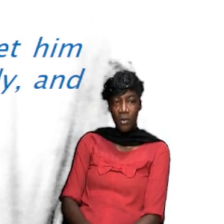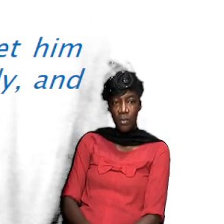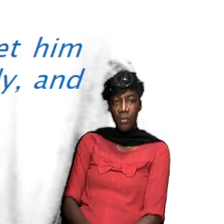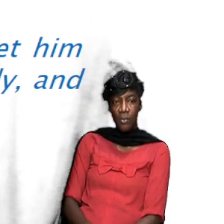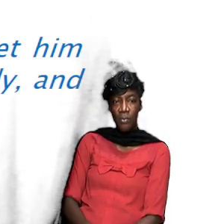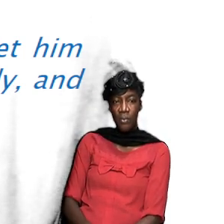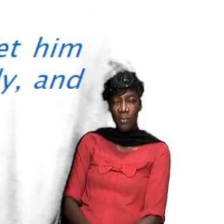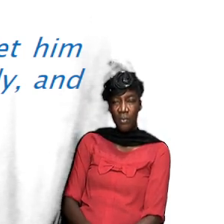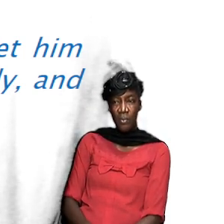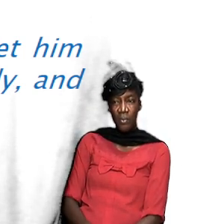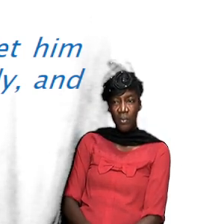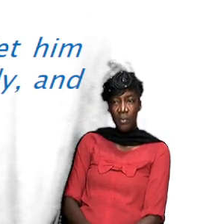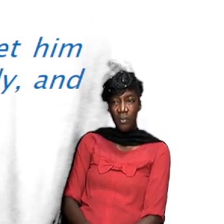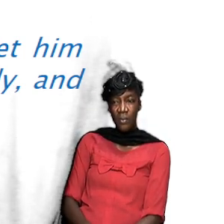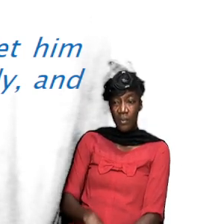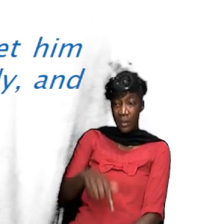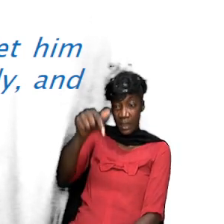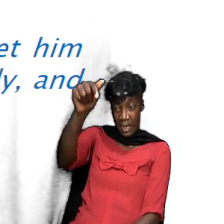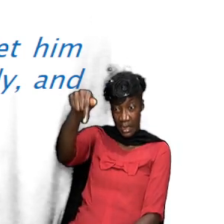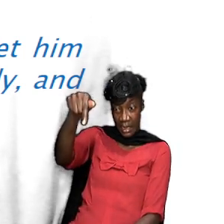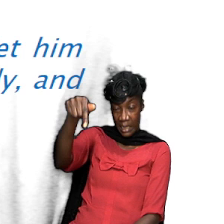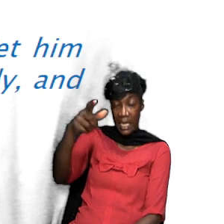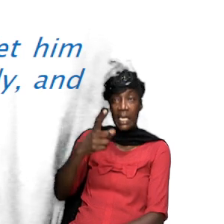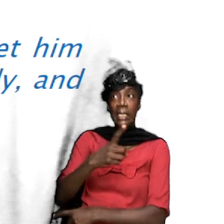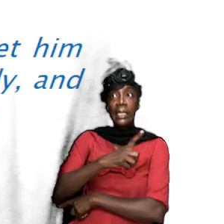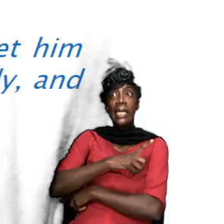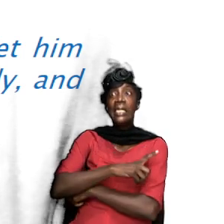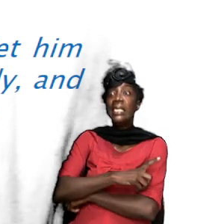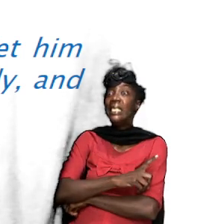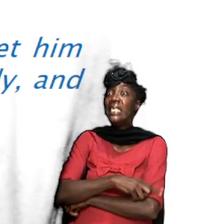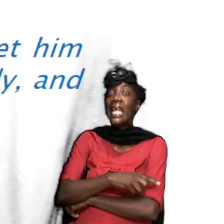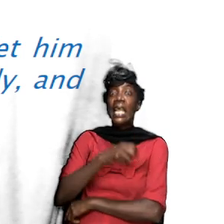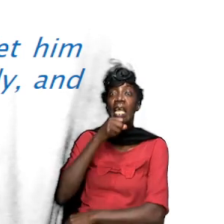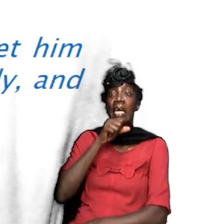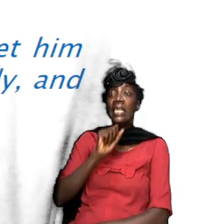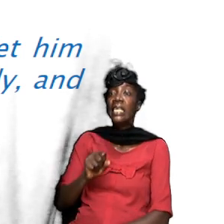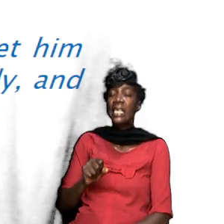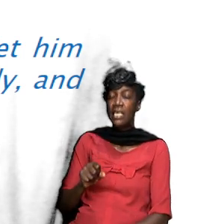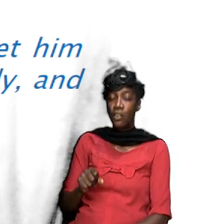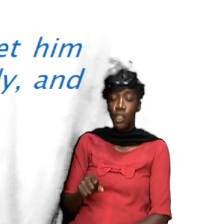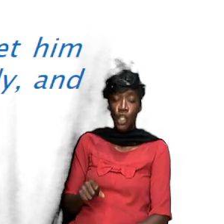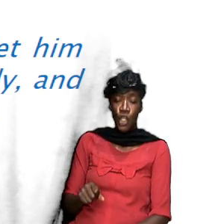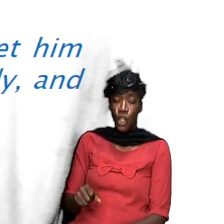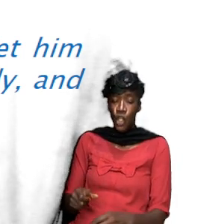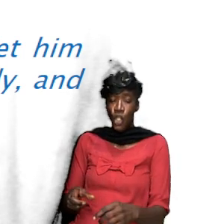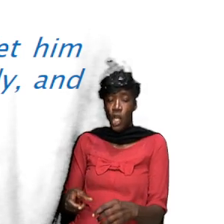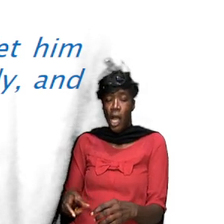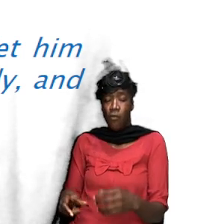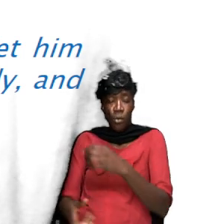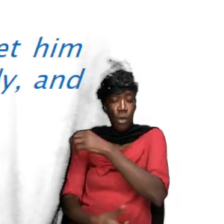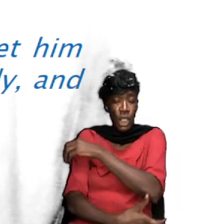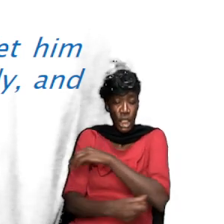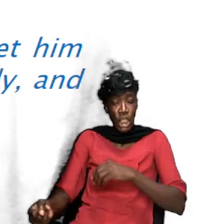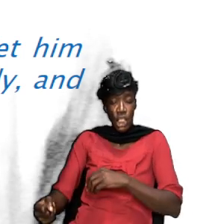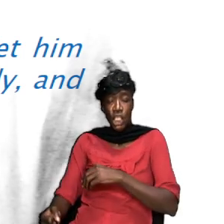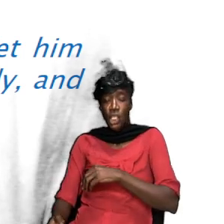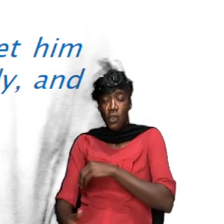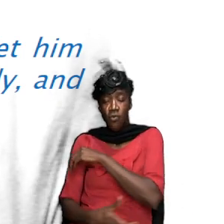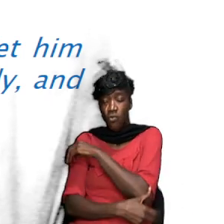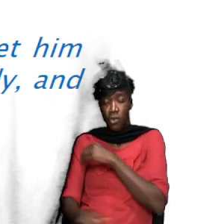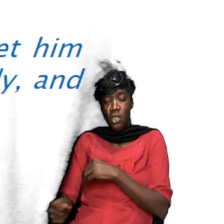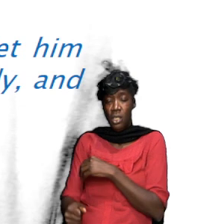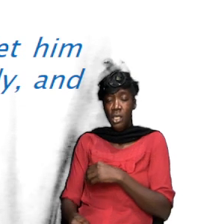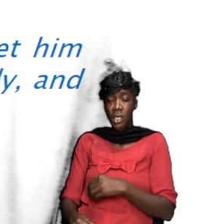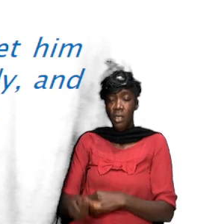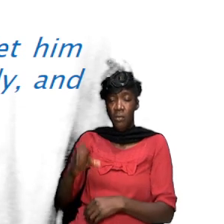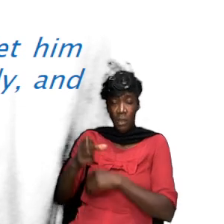Hallelujah. You think it in this day and age when you have so much scammers and so much persons that set